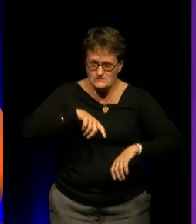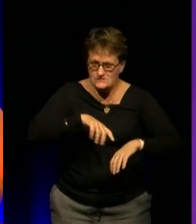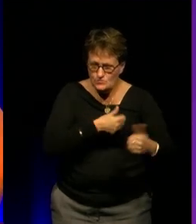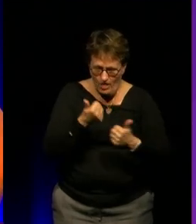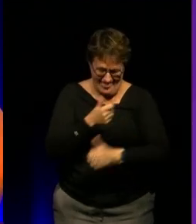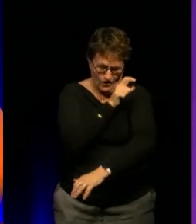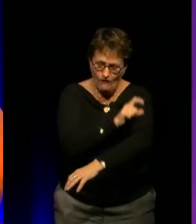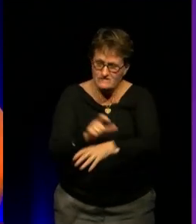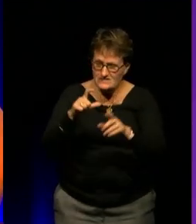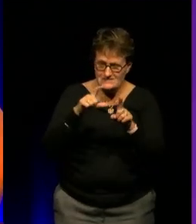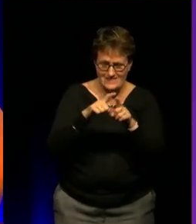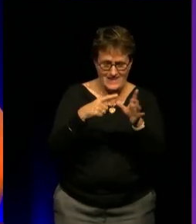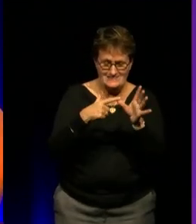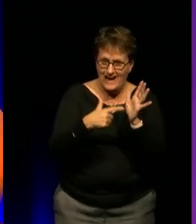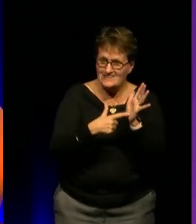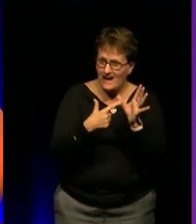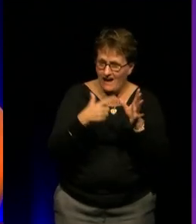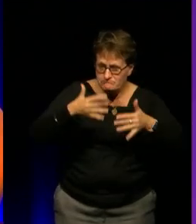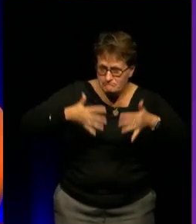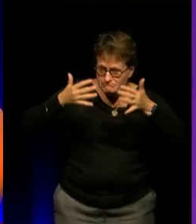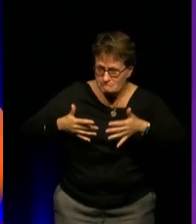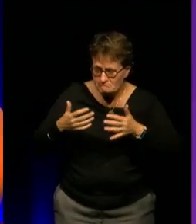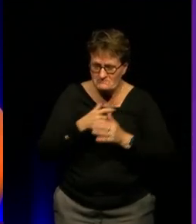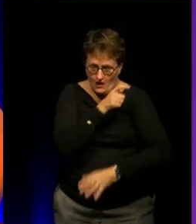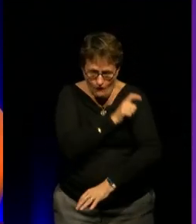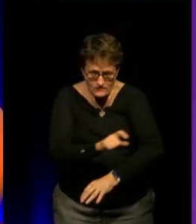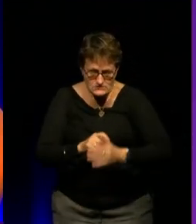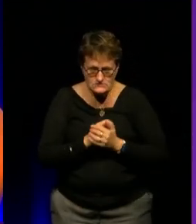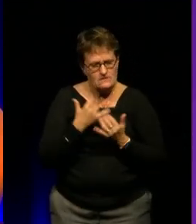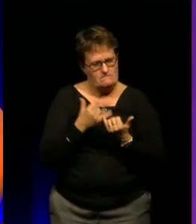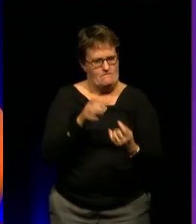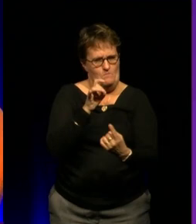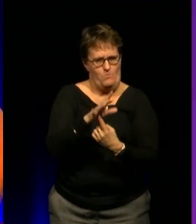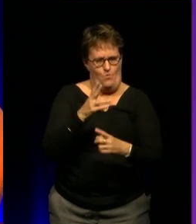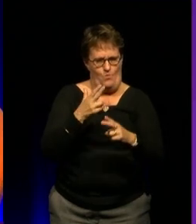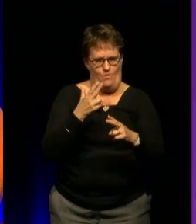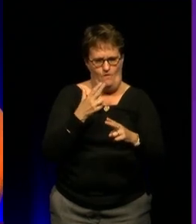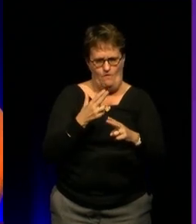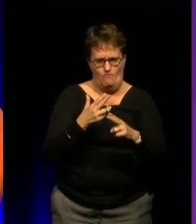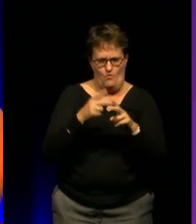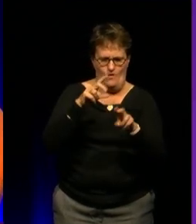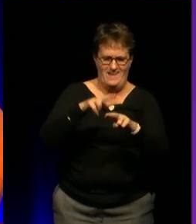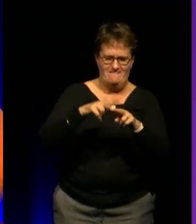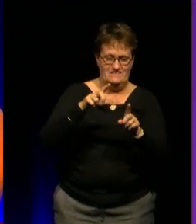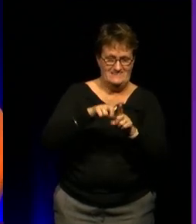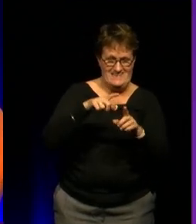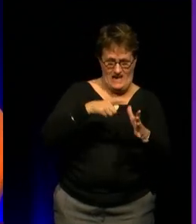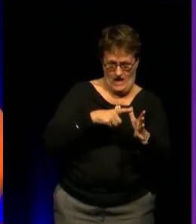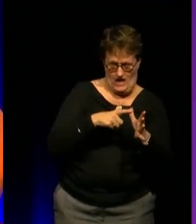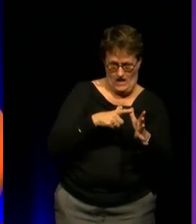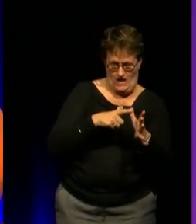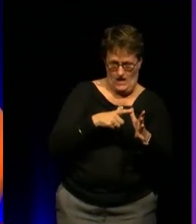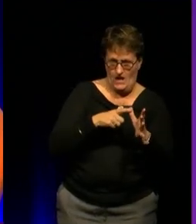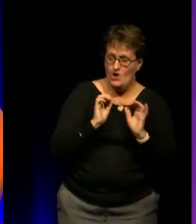confidence in the data? They had confidence. And so that was very important from the FDA's perspective. The FDA really